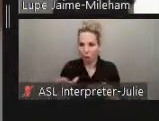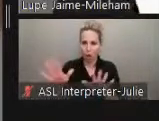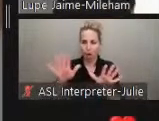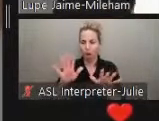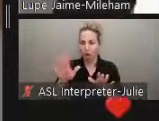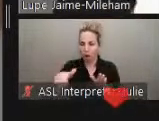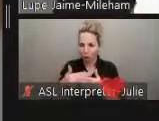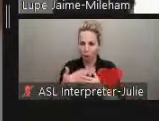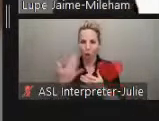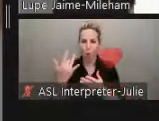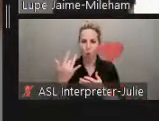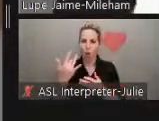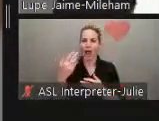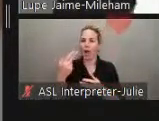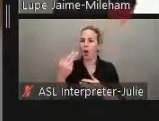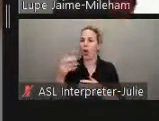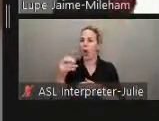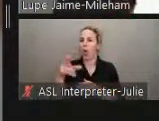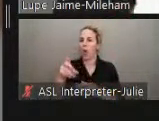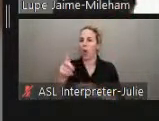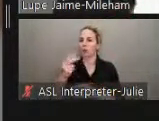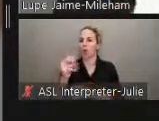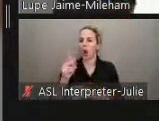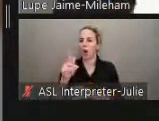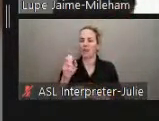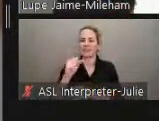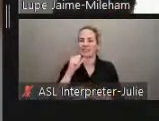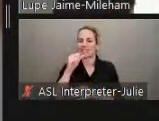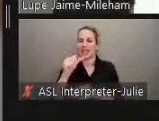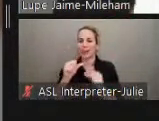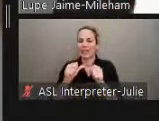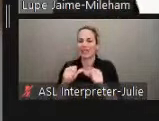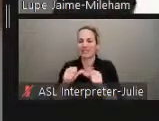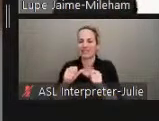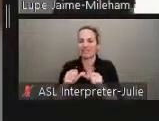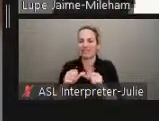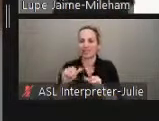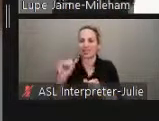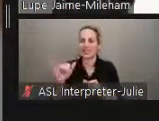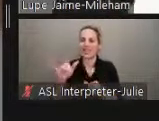the hold harmless is not being continued, because that is going